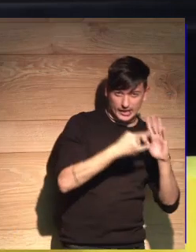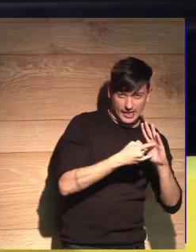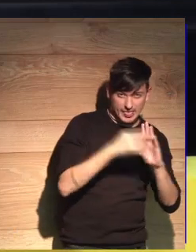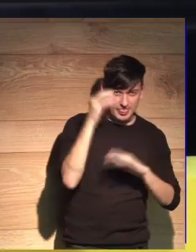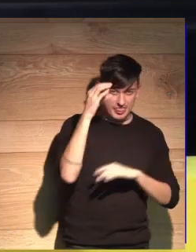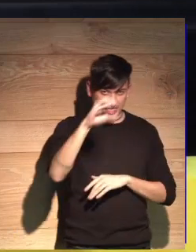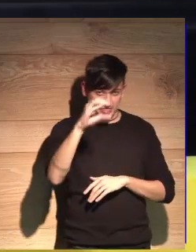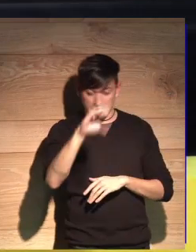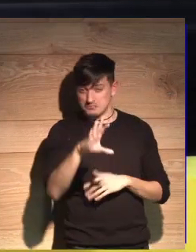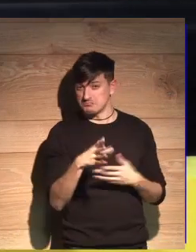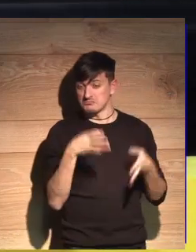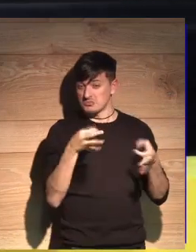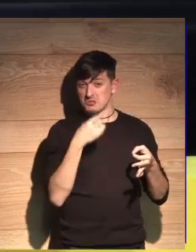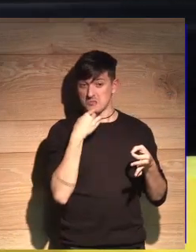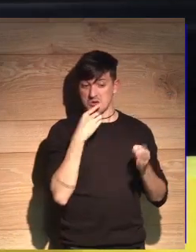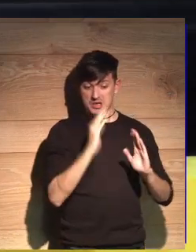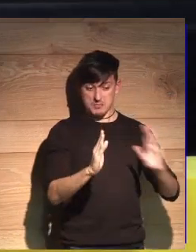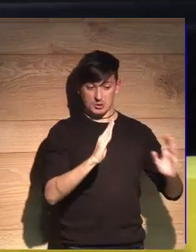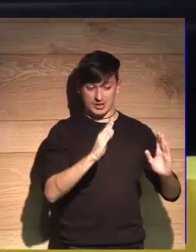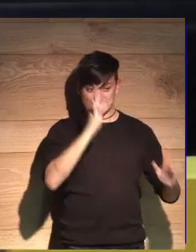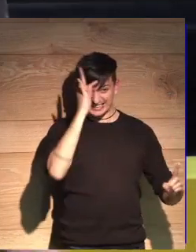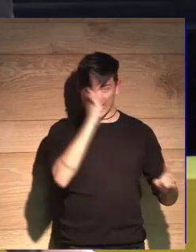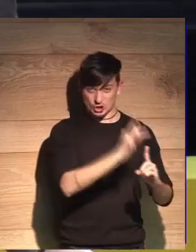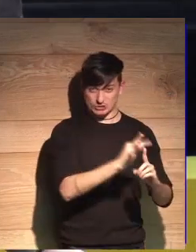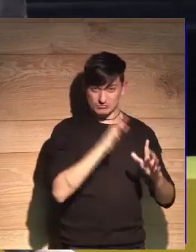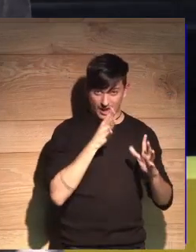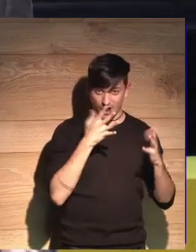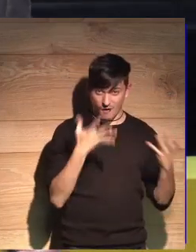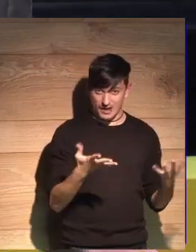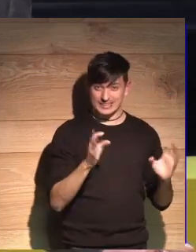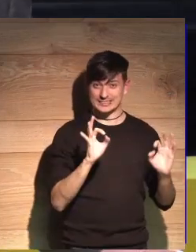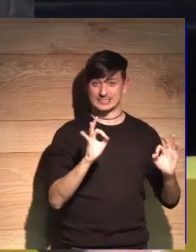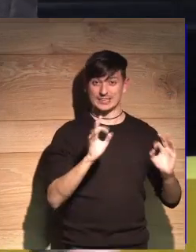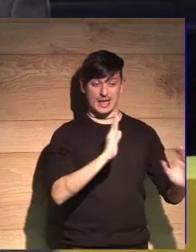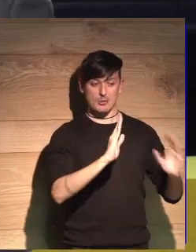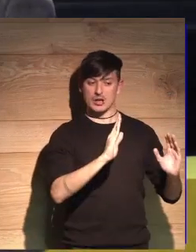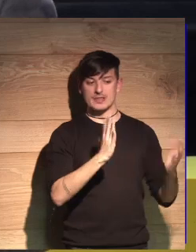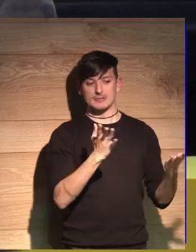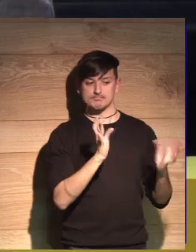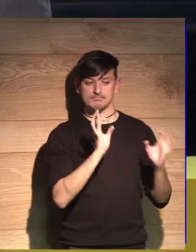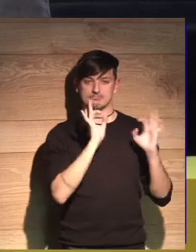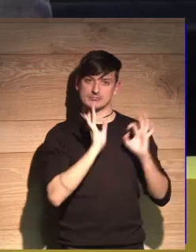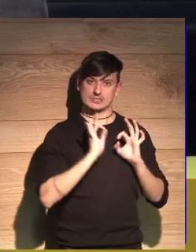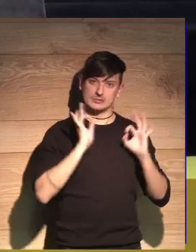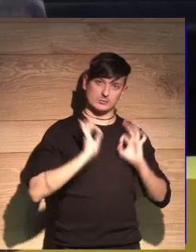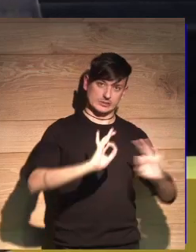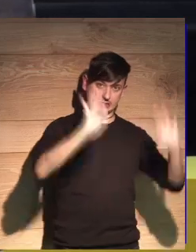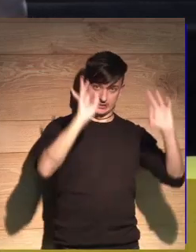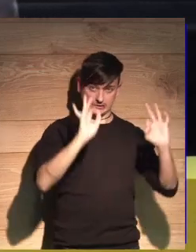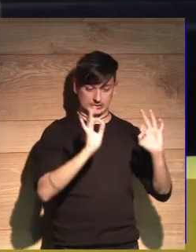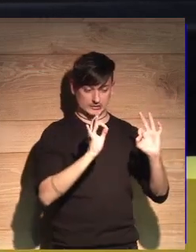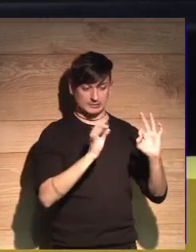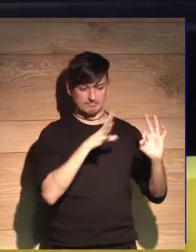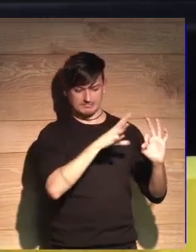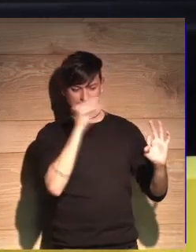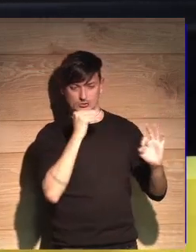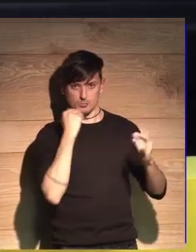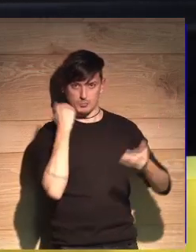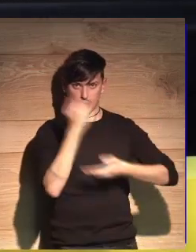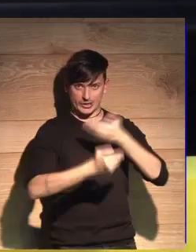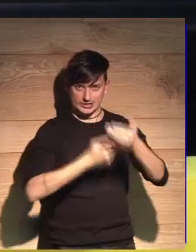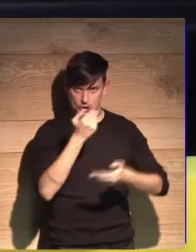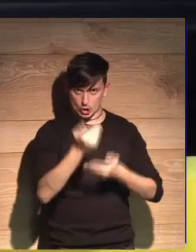ethos about technology and time. The time of Telos right now is the one of singularity, understood as